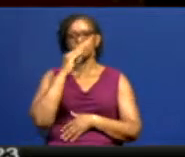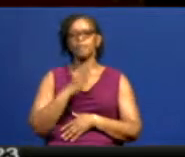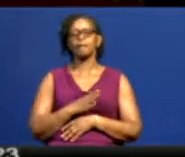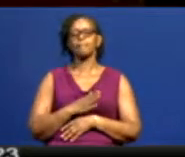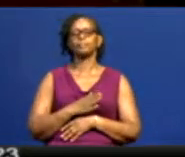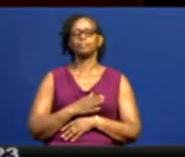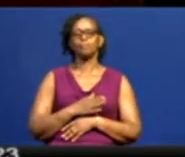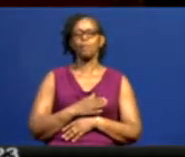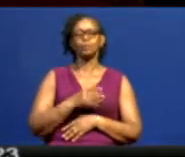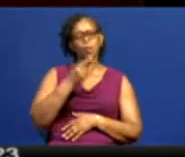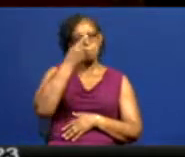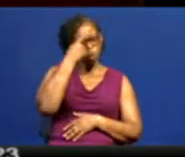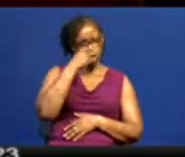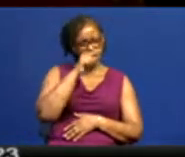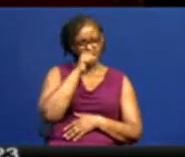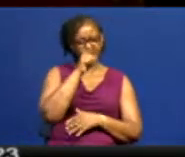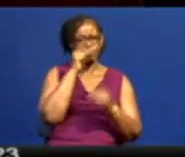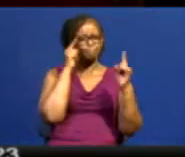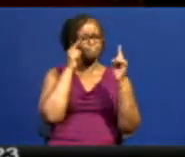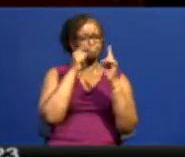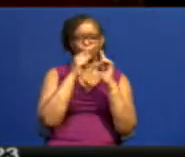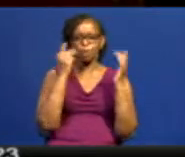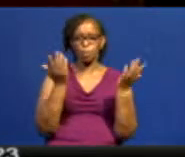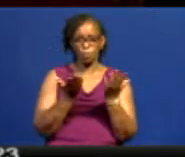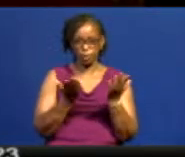is to guide the progressive